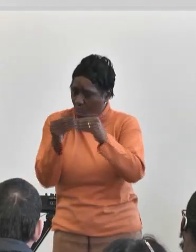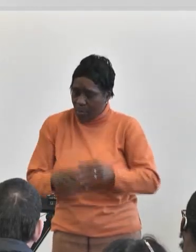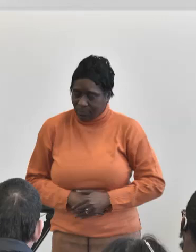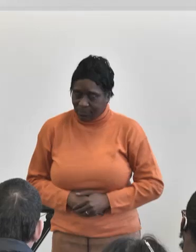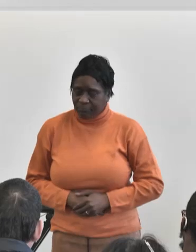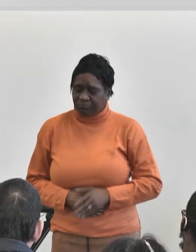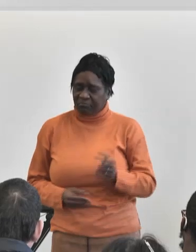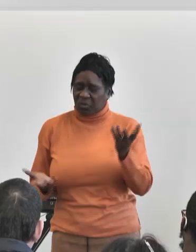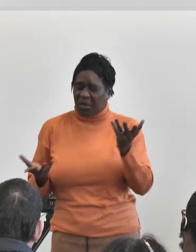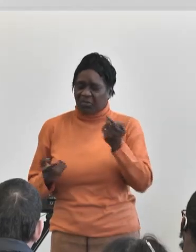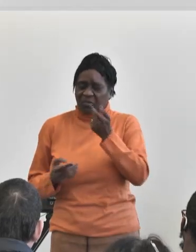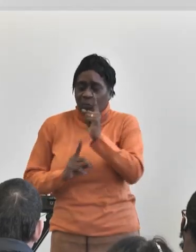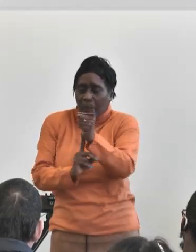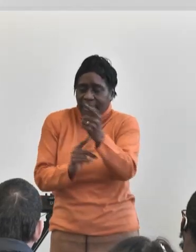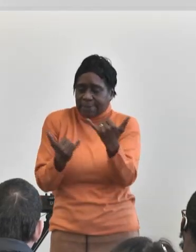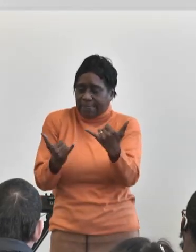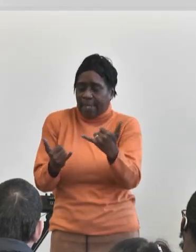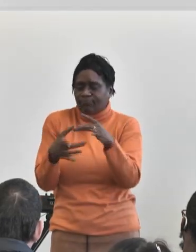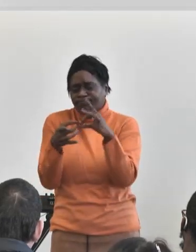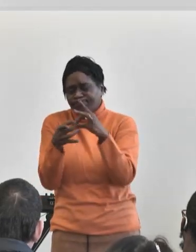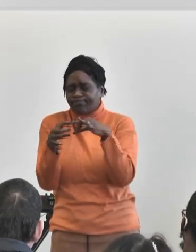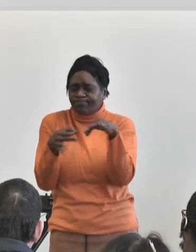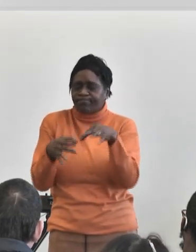I want to take a few minutes today